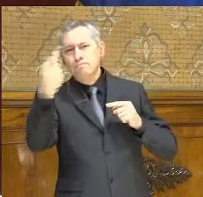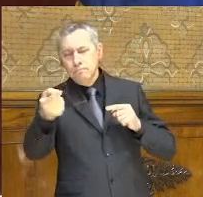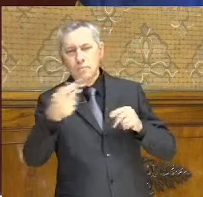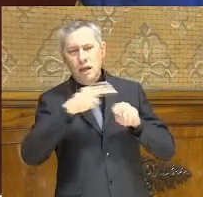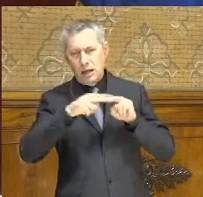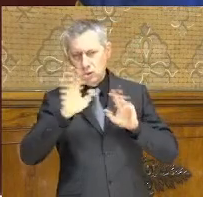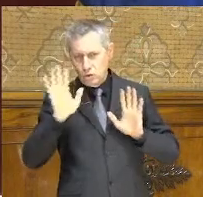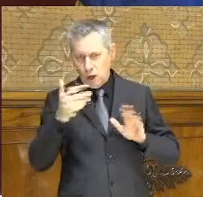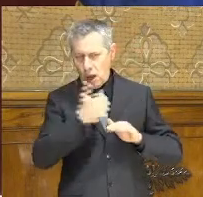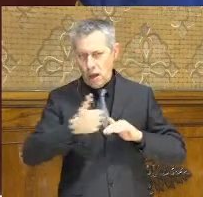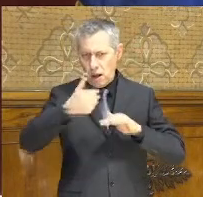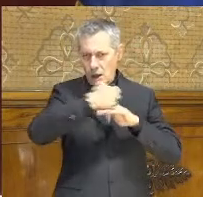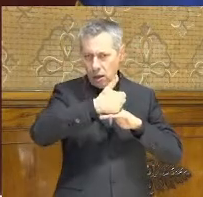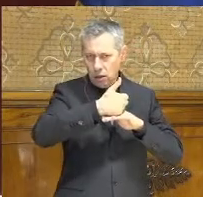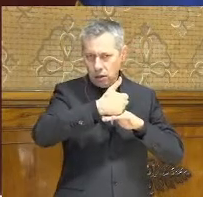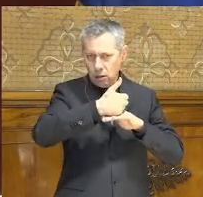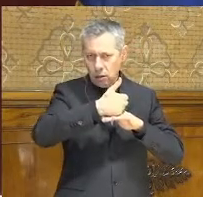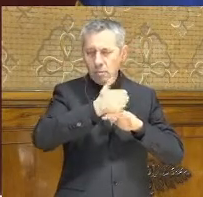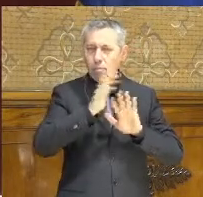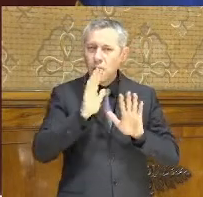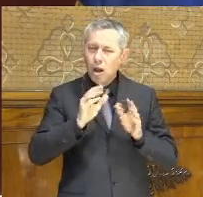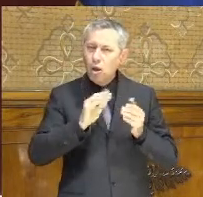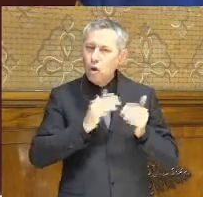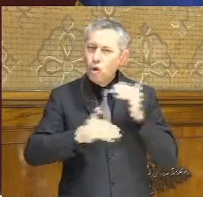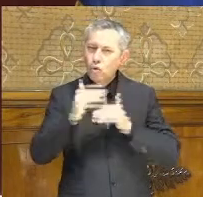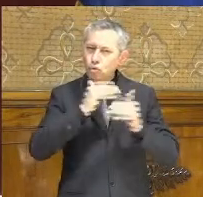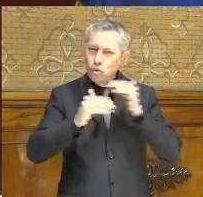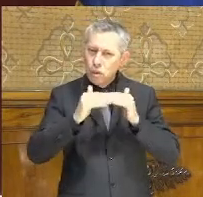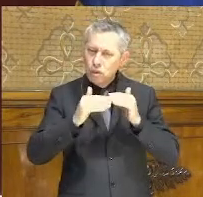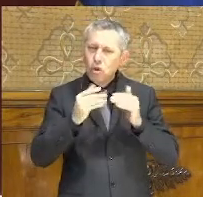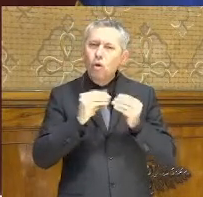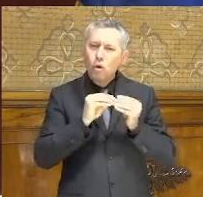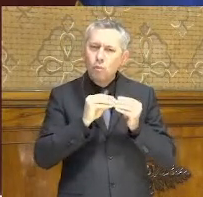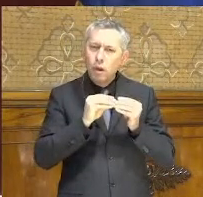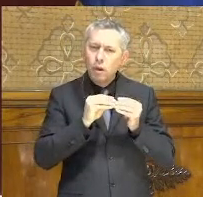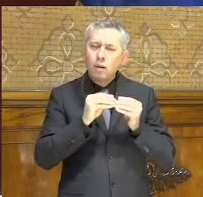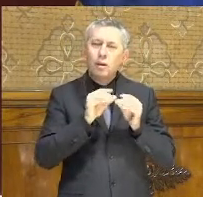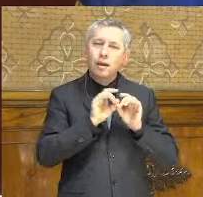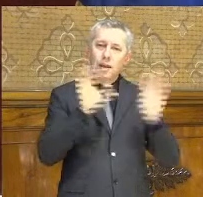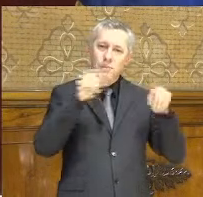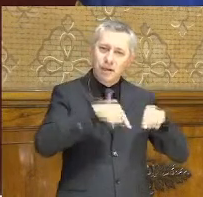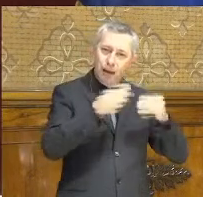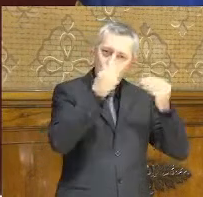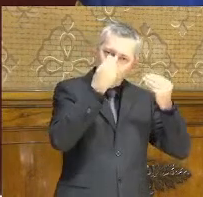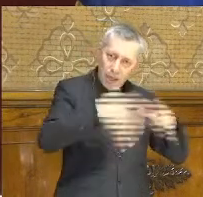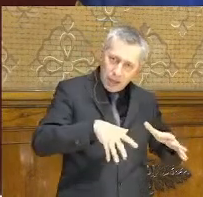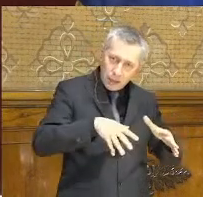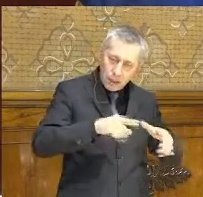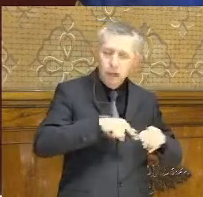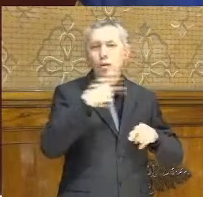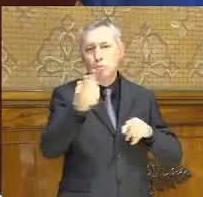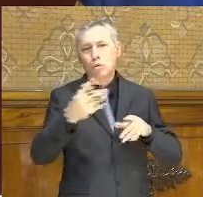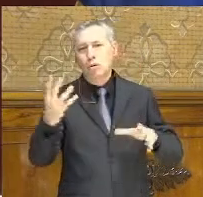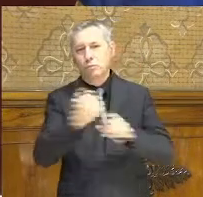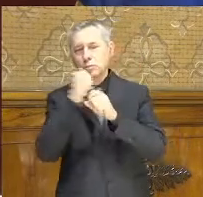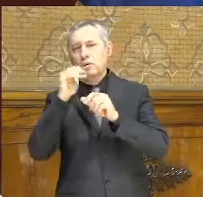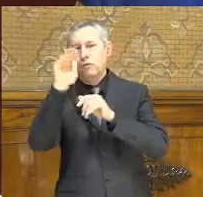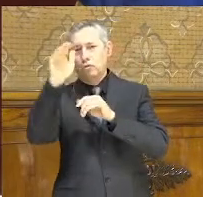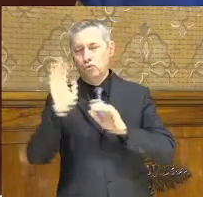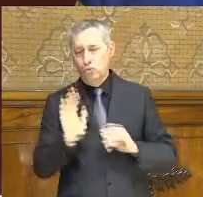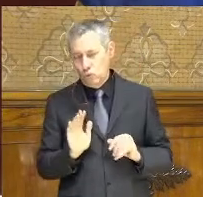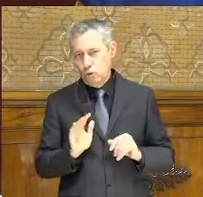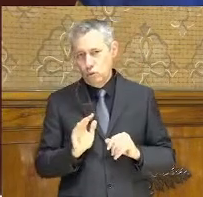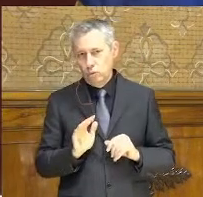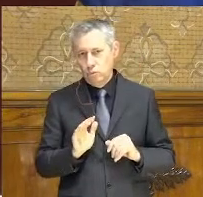future, which is nonetheless constructed on the basis of losses, risks of past